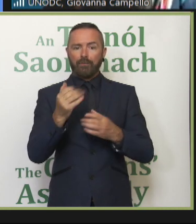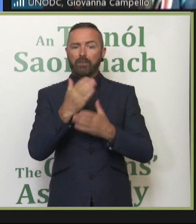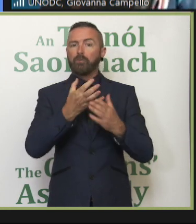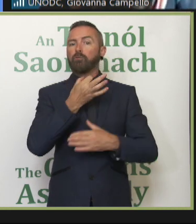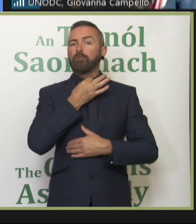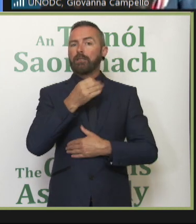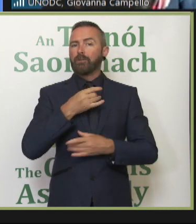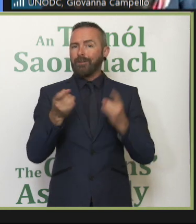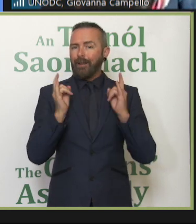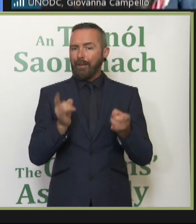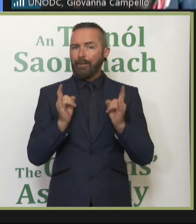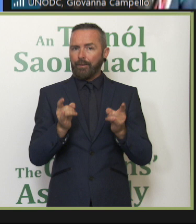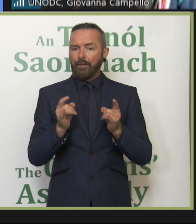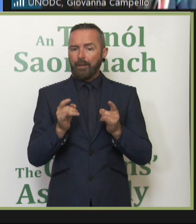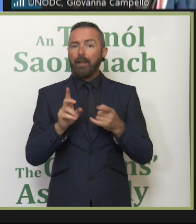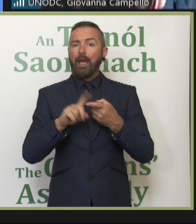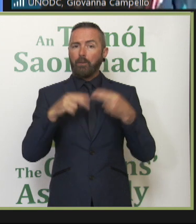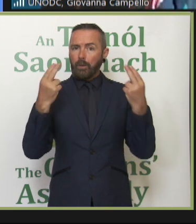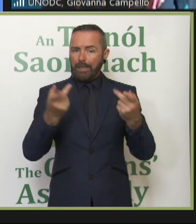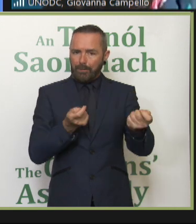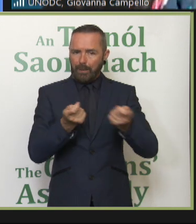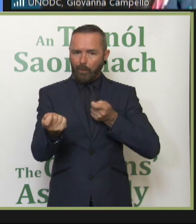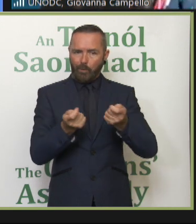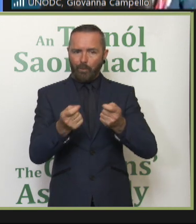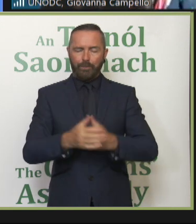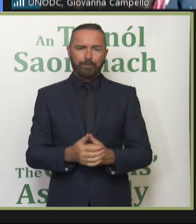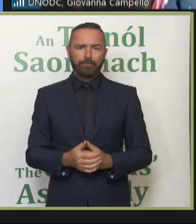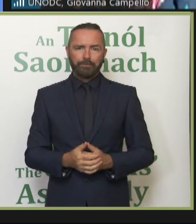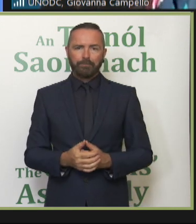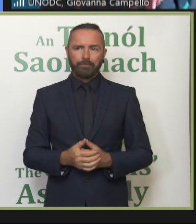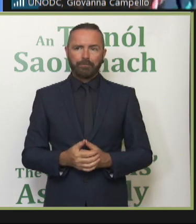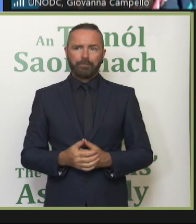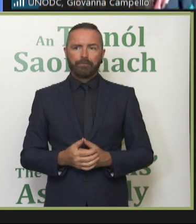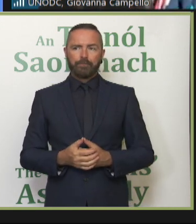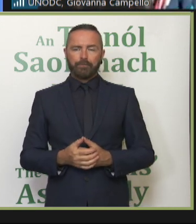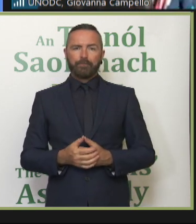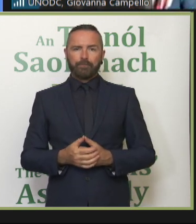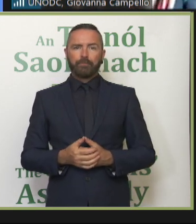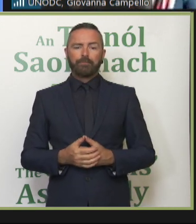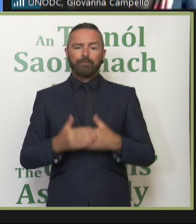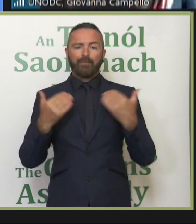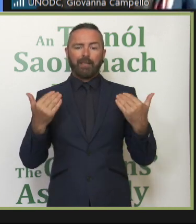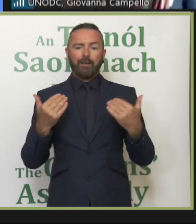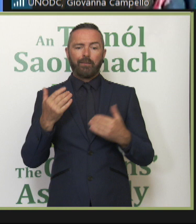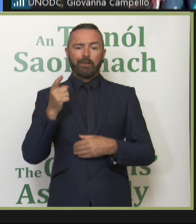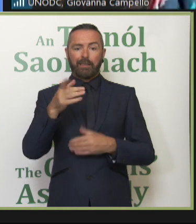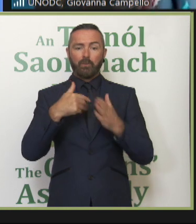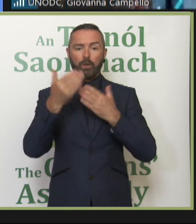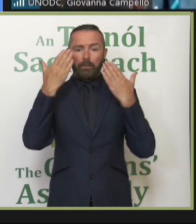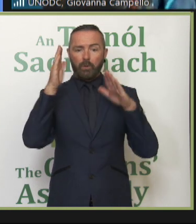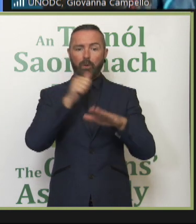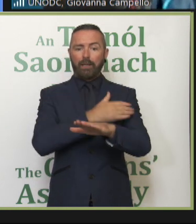to health and should be controlled. Now, this is what I'm showing to you is the very